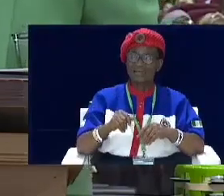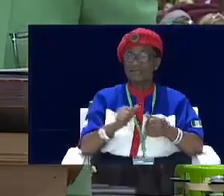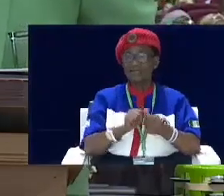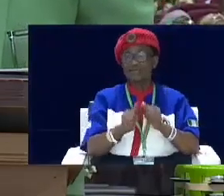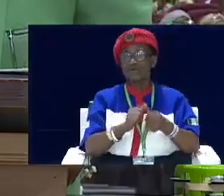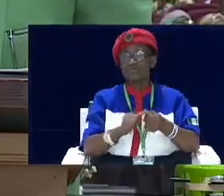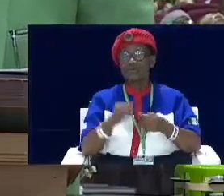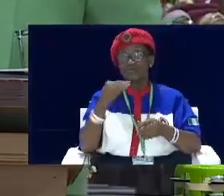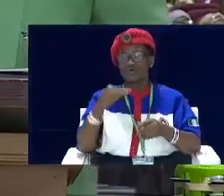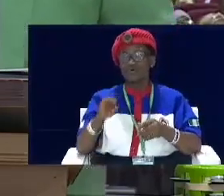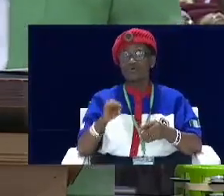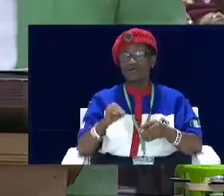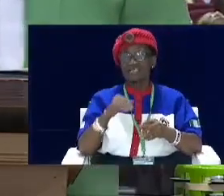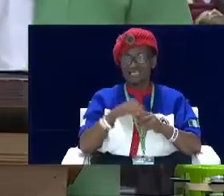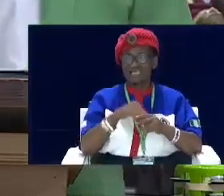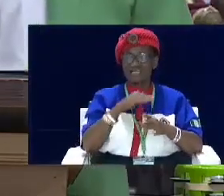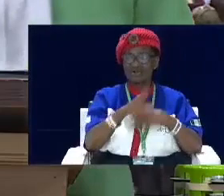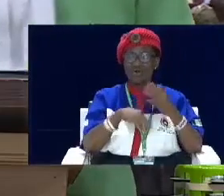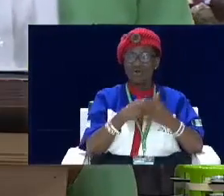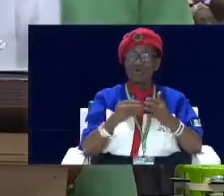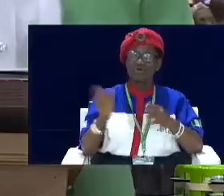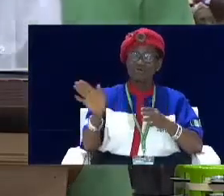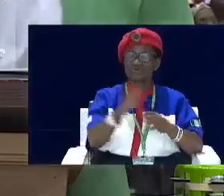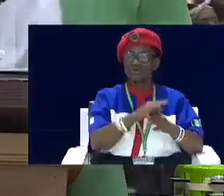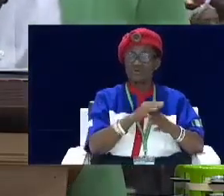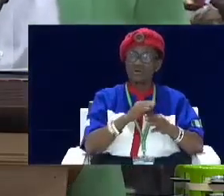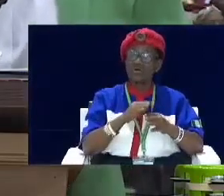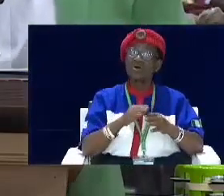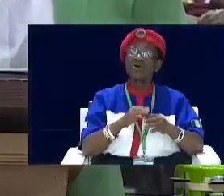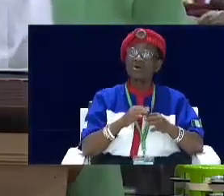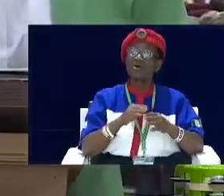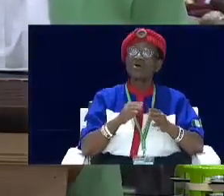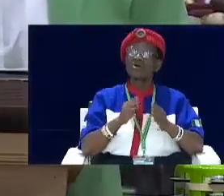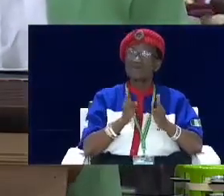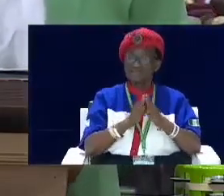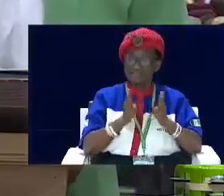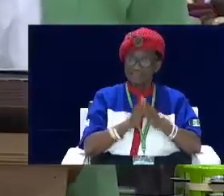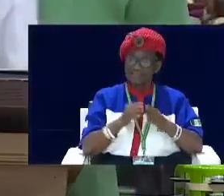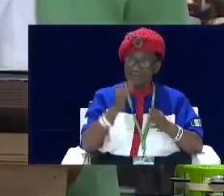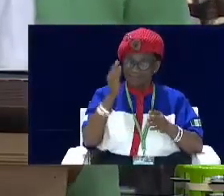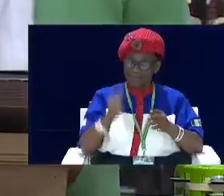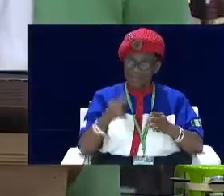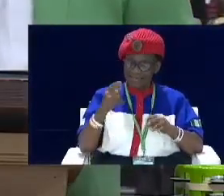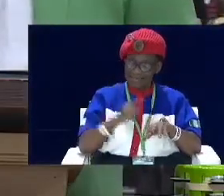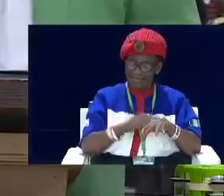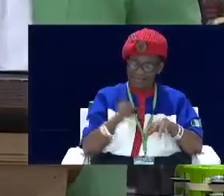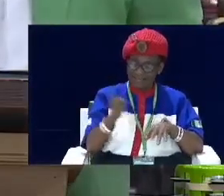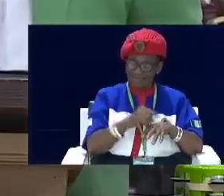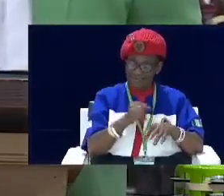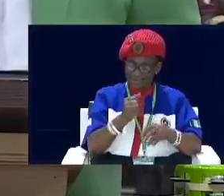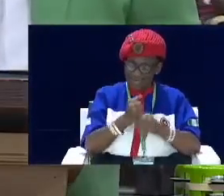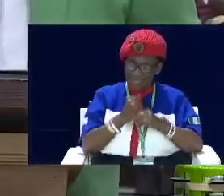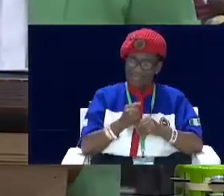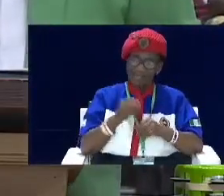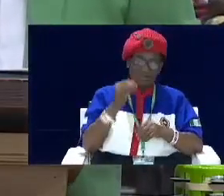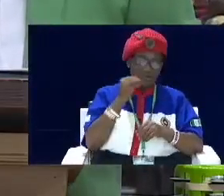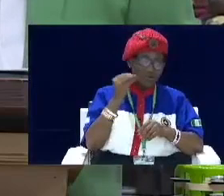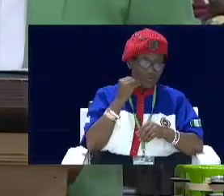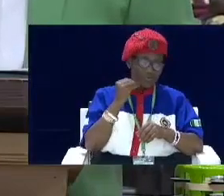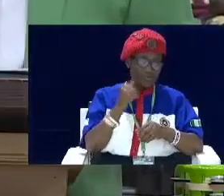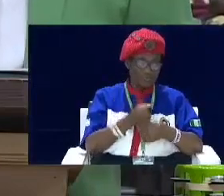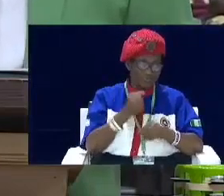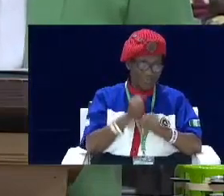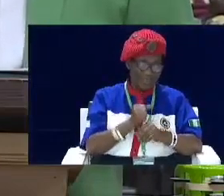Ìgbogbo ìṣòro tí ń bẹ nílùú yín lọ́kọ̀ọ̀kan. By the time you get home. And you make a decree.